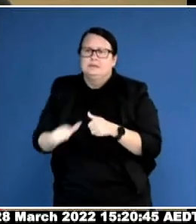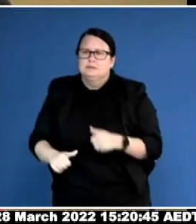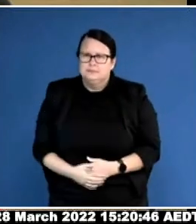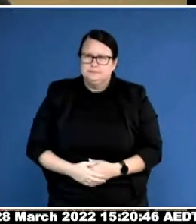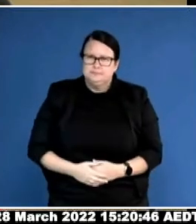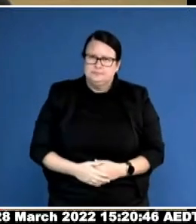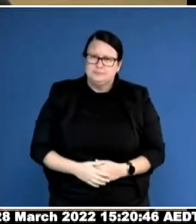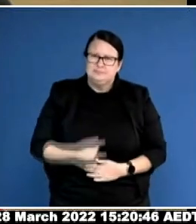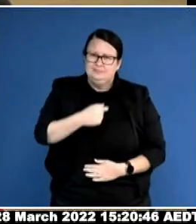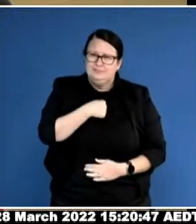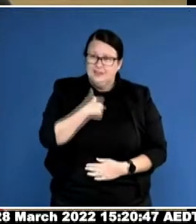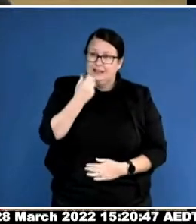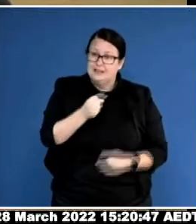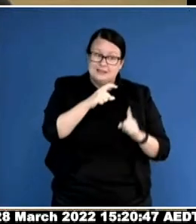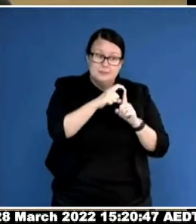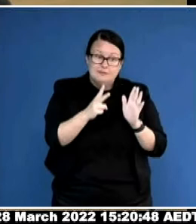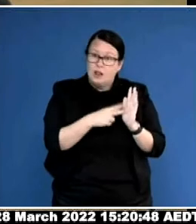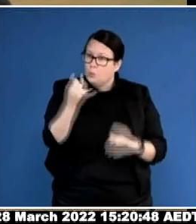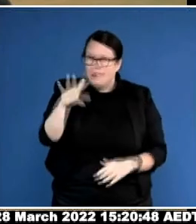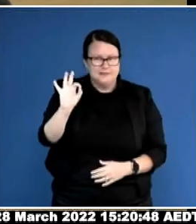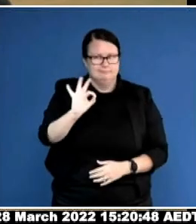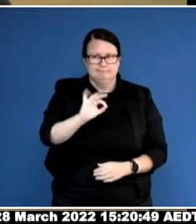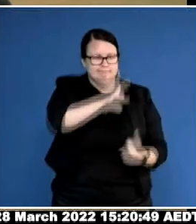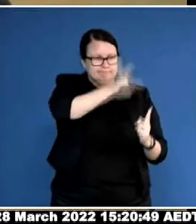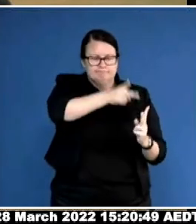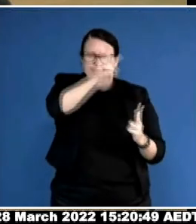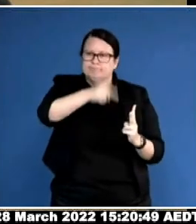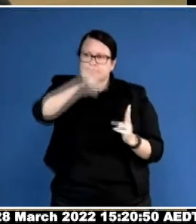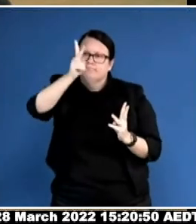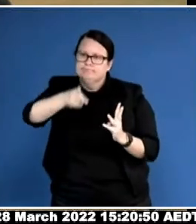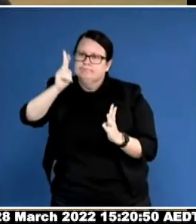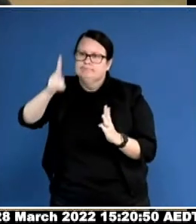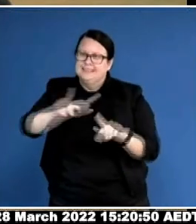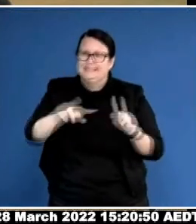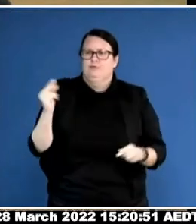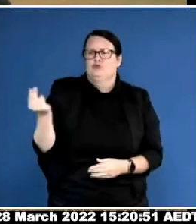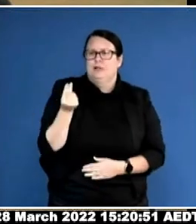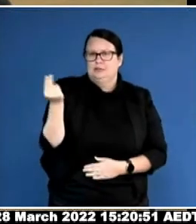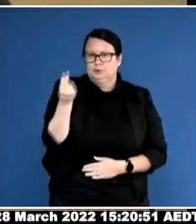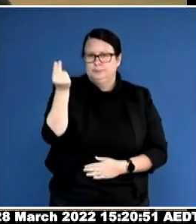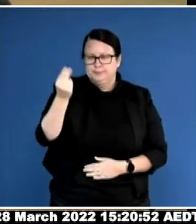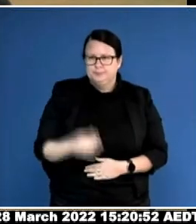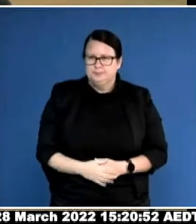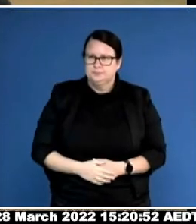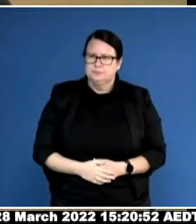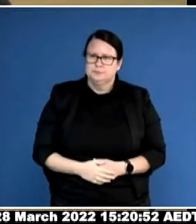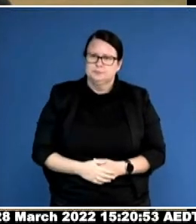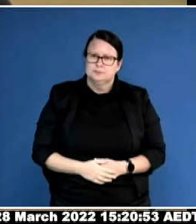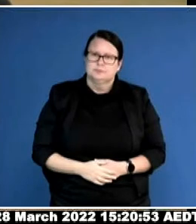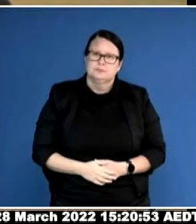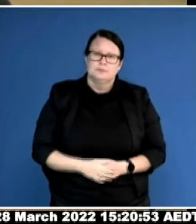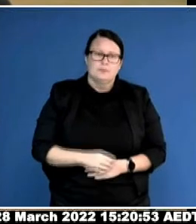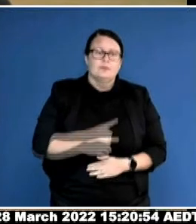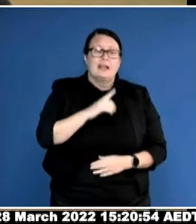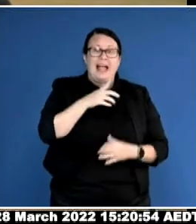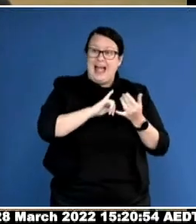experienced domestic violence on more than one occasion in different intimate partner relationships. In my late teenage years, as